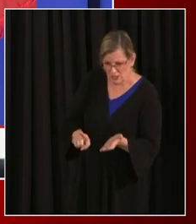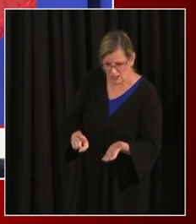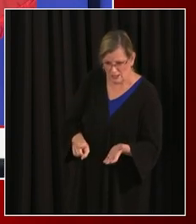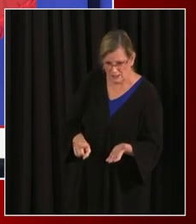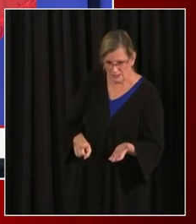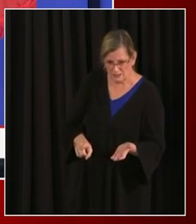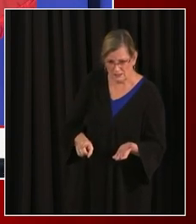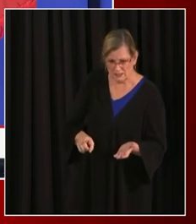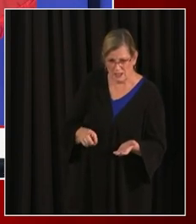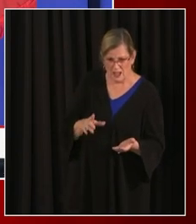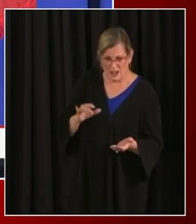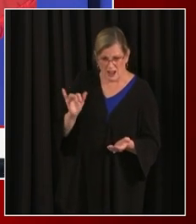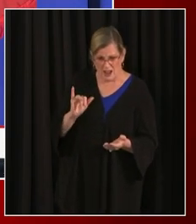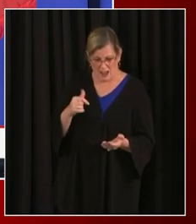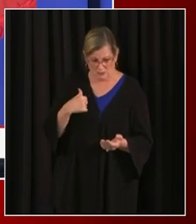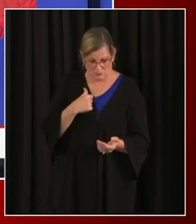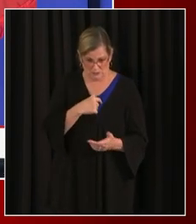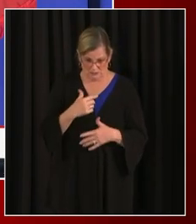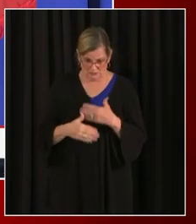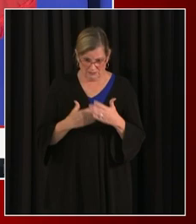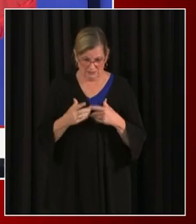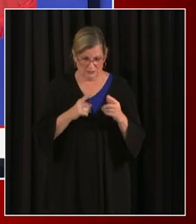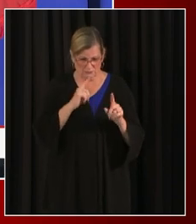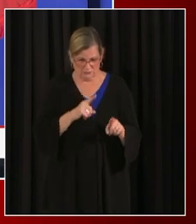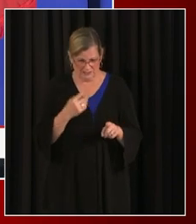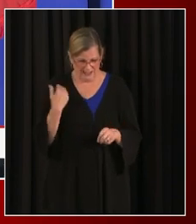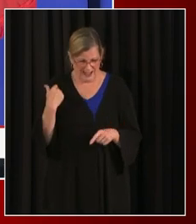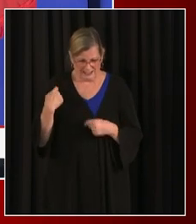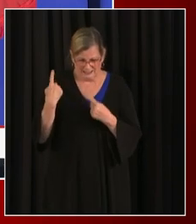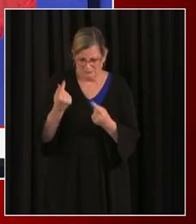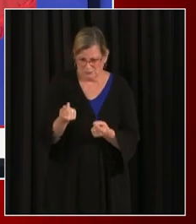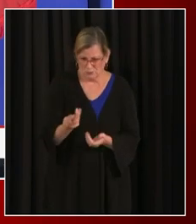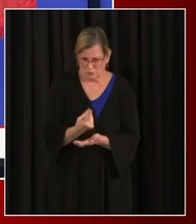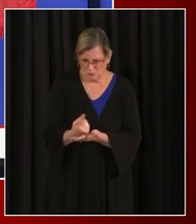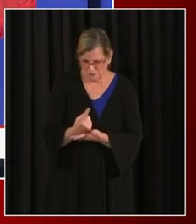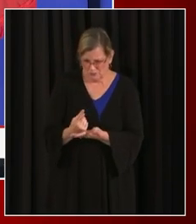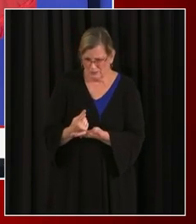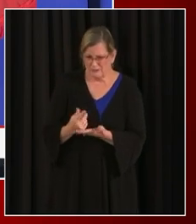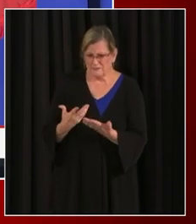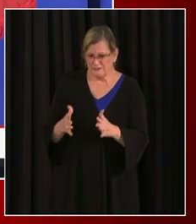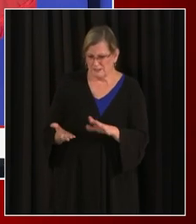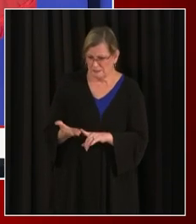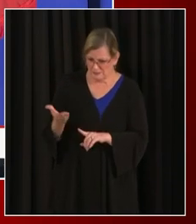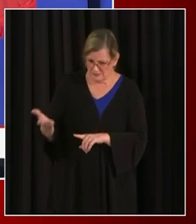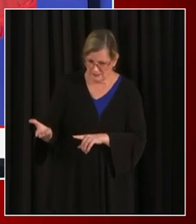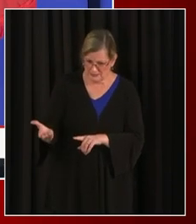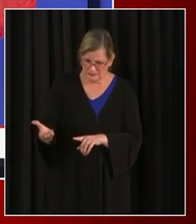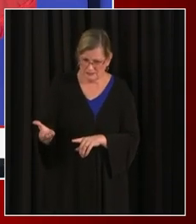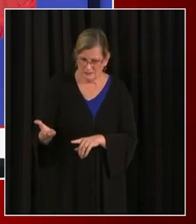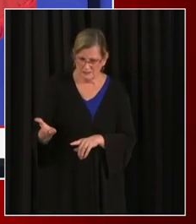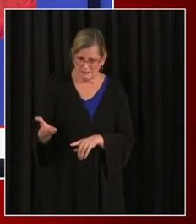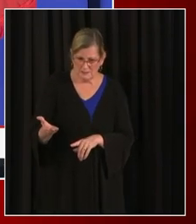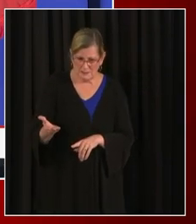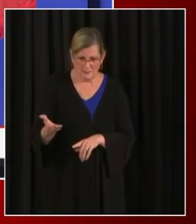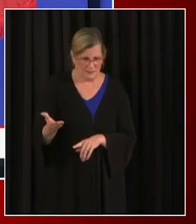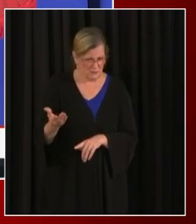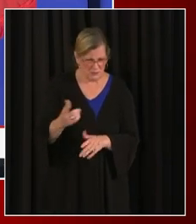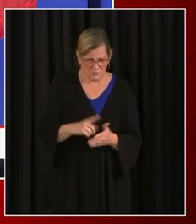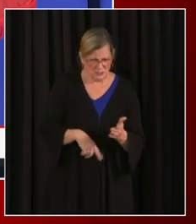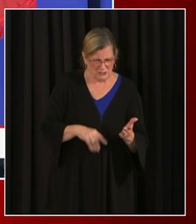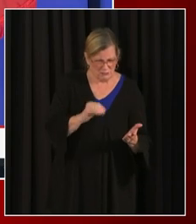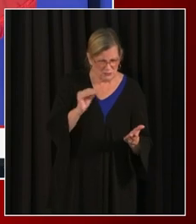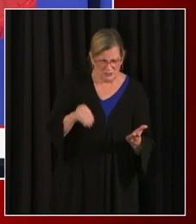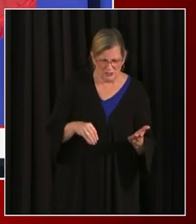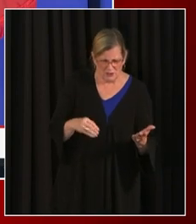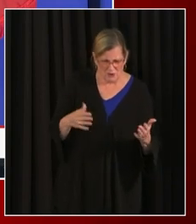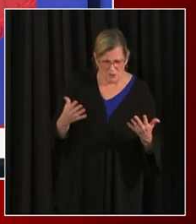And as we reported in the last couple of weeks, we have submitted, what's the percent of